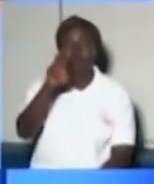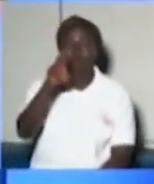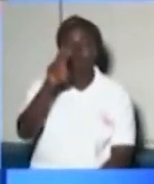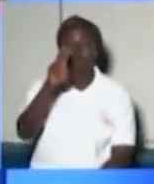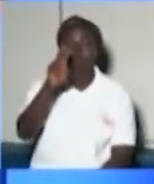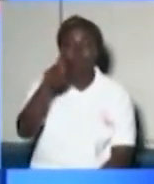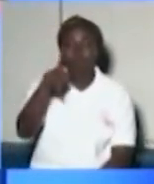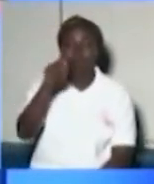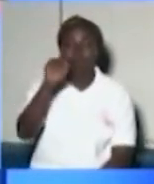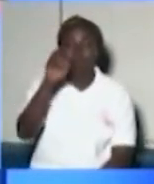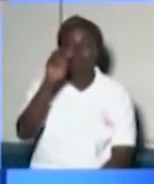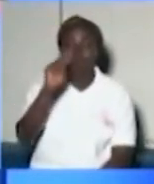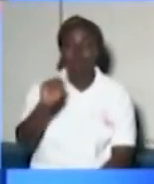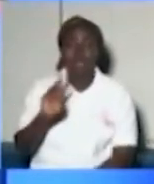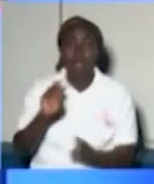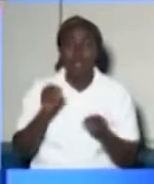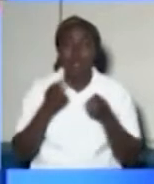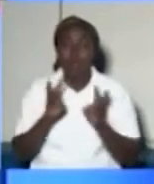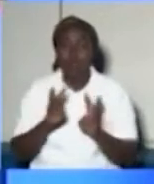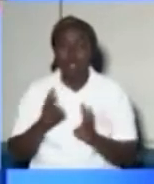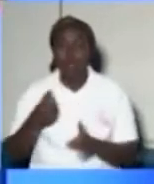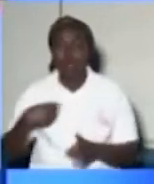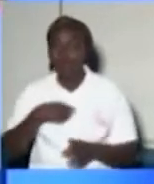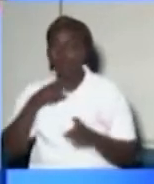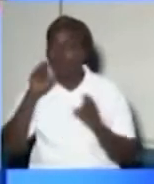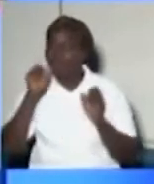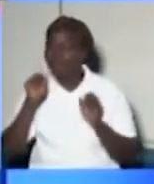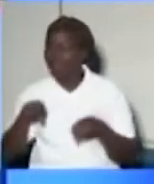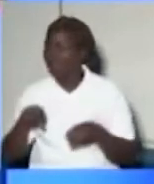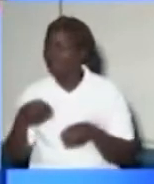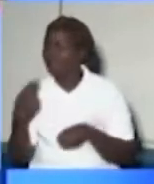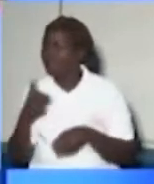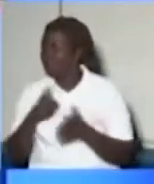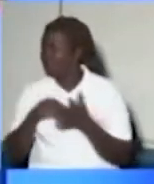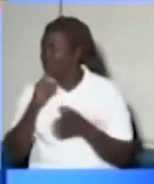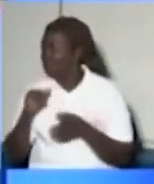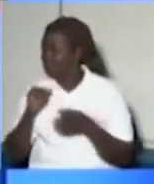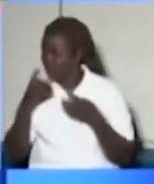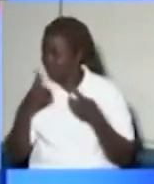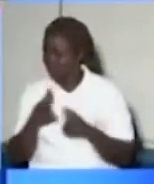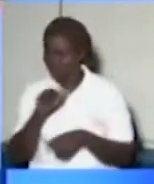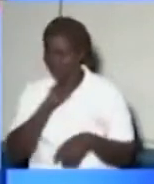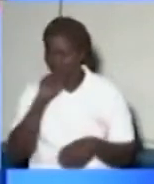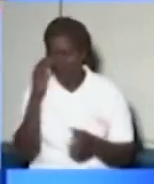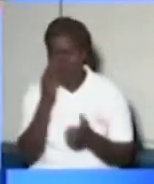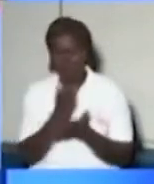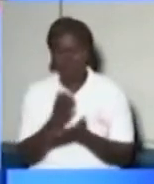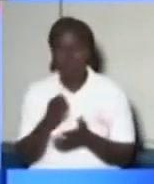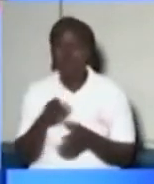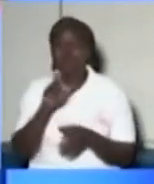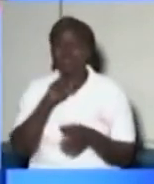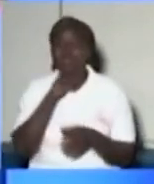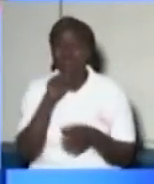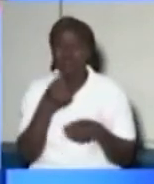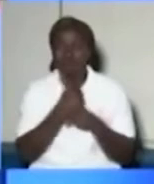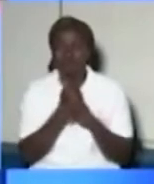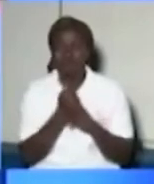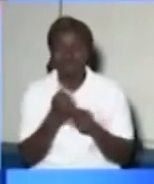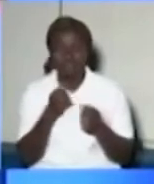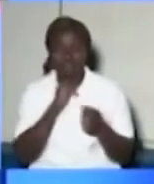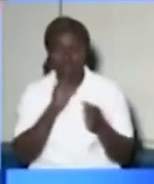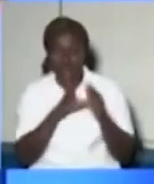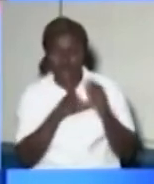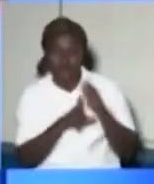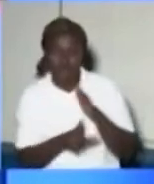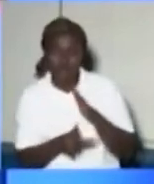So let me say that there is no way that we can minimize what has happened. We can't minimize corruption. If you minimize it, we run the